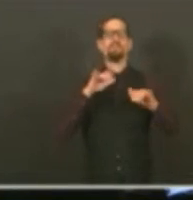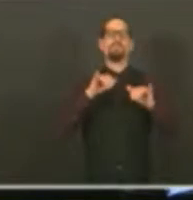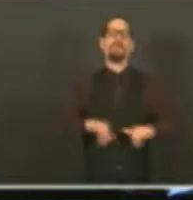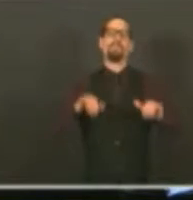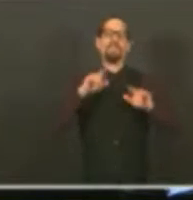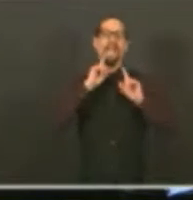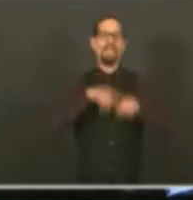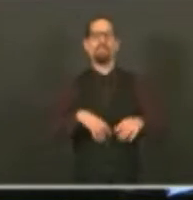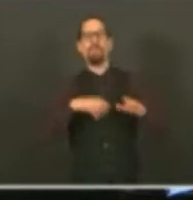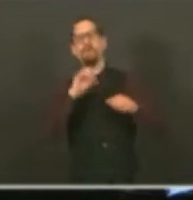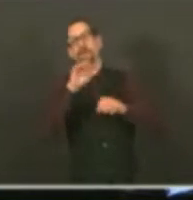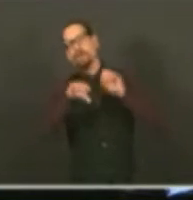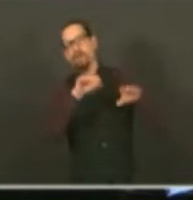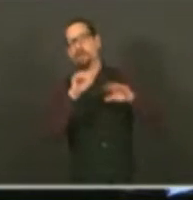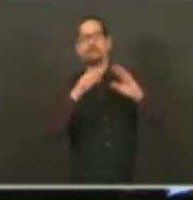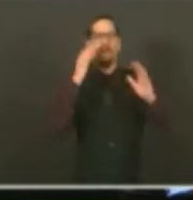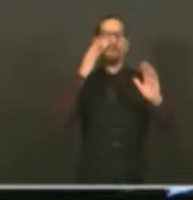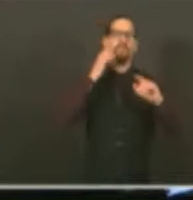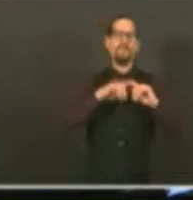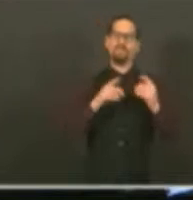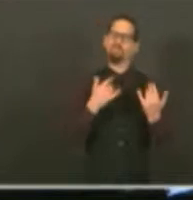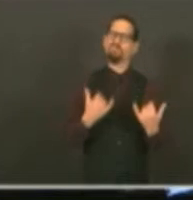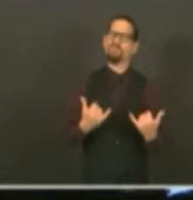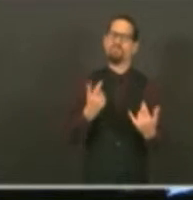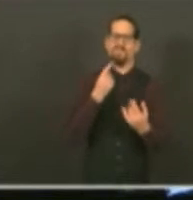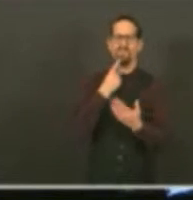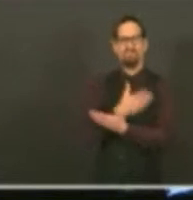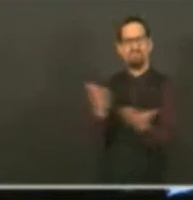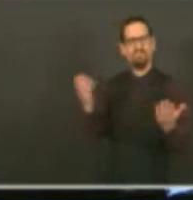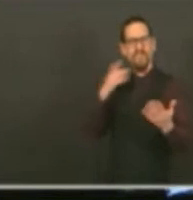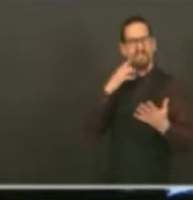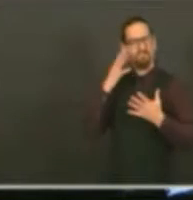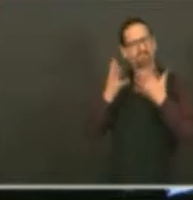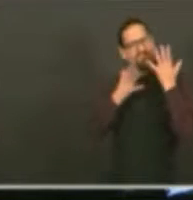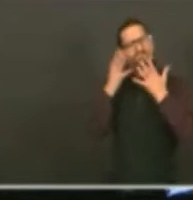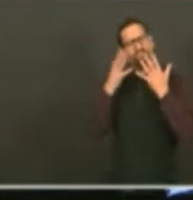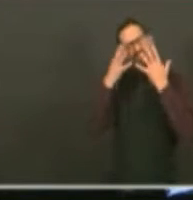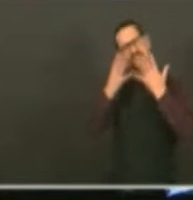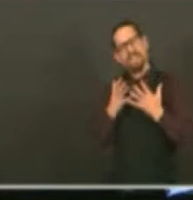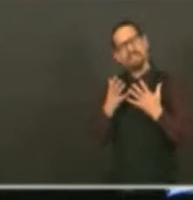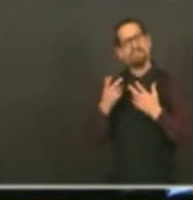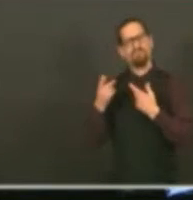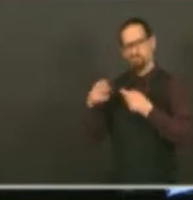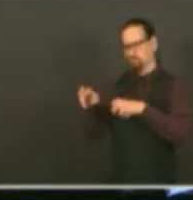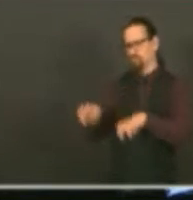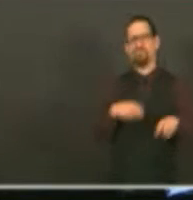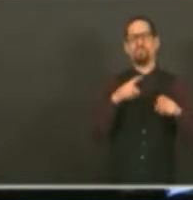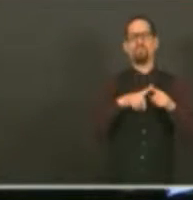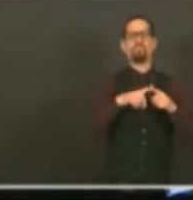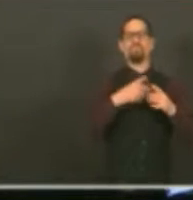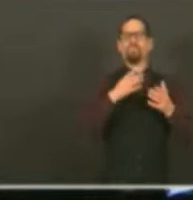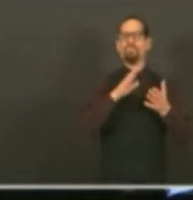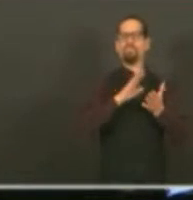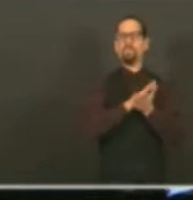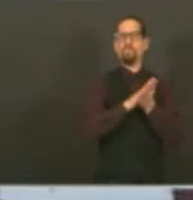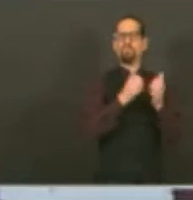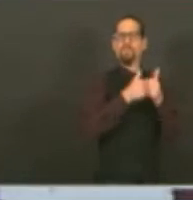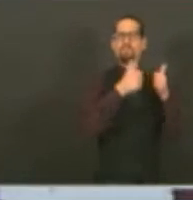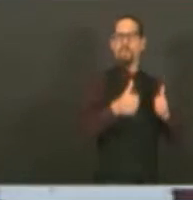What do you say to them today now, saying it's shameful that some of these schools are going to remote when you let high schools do that, but you don't want to do it for